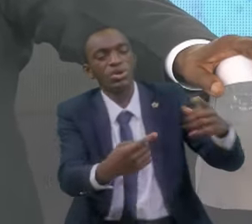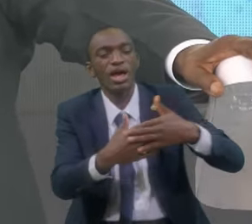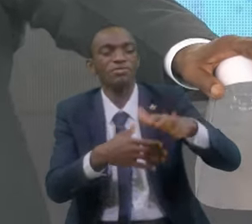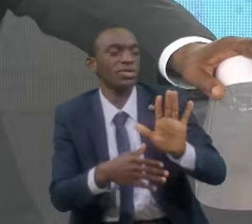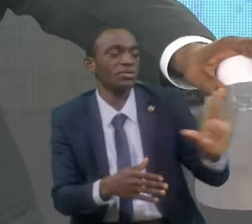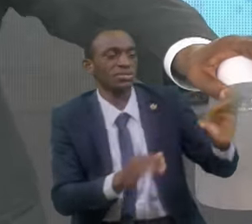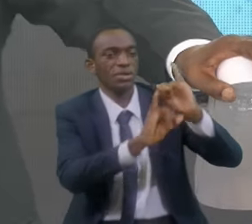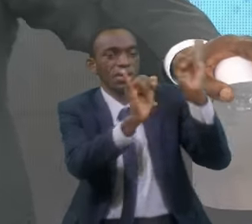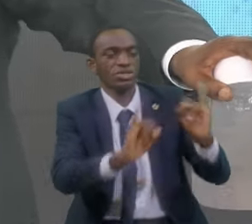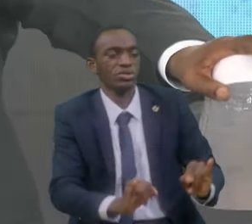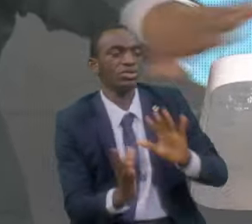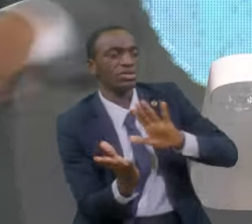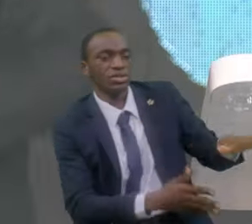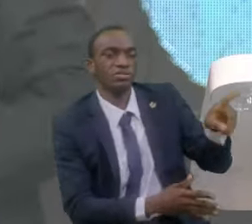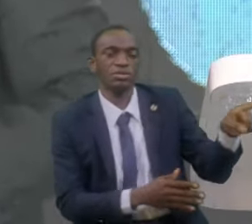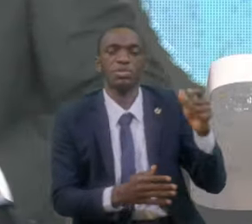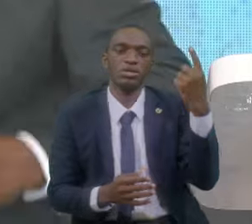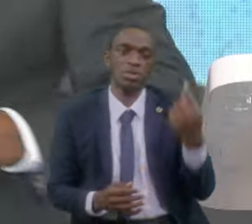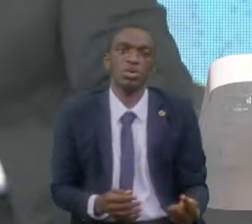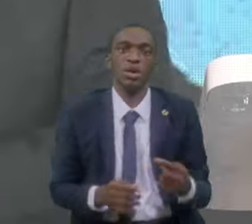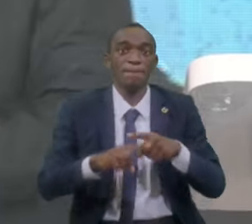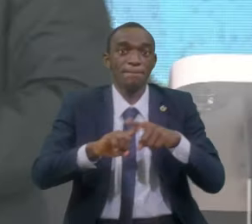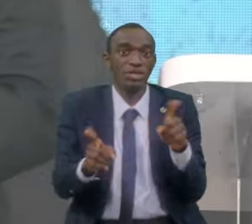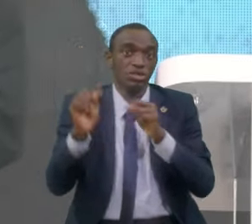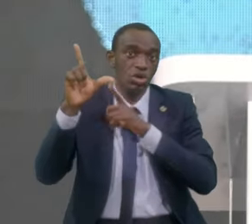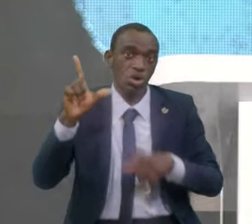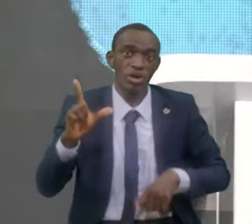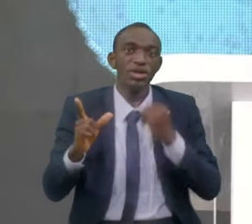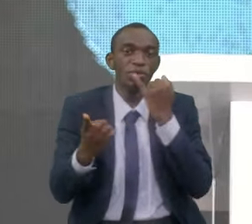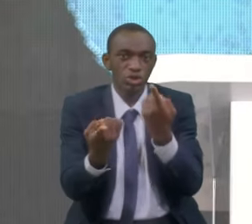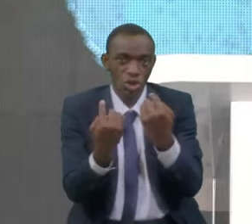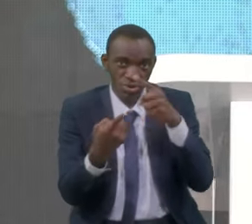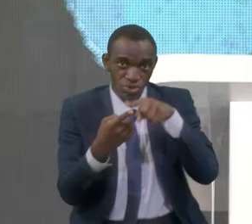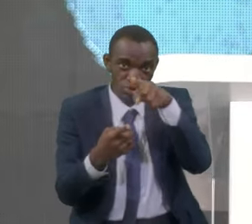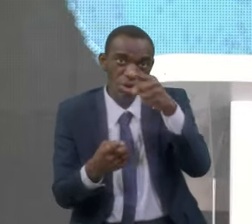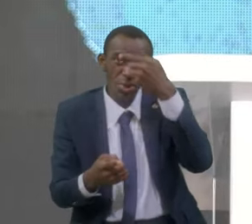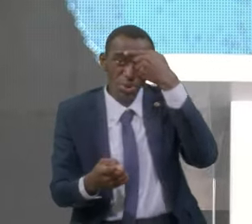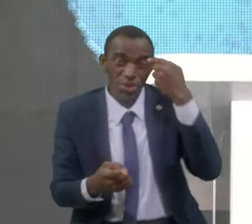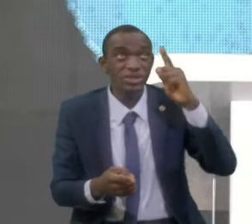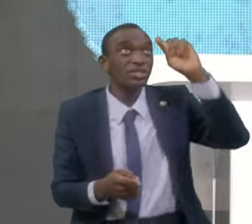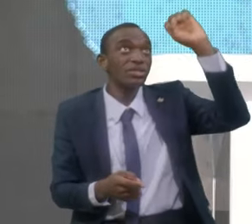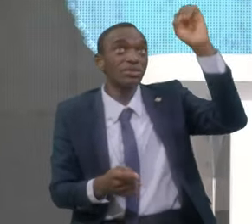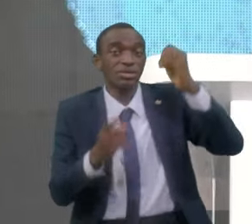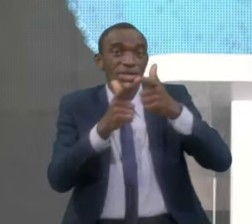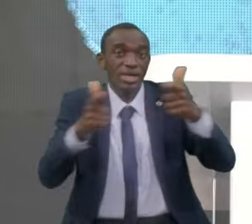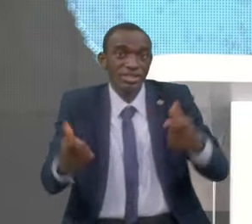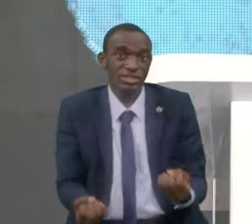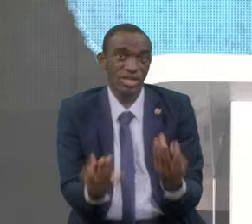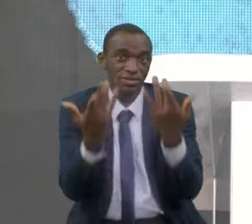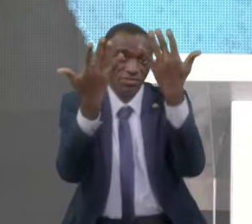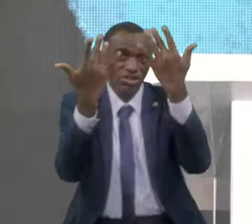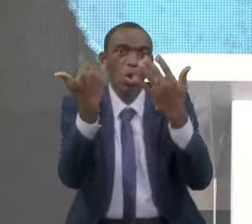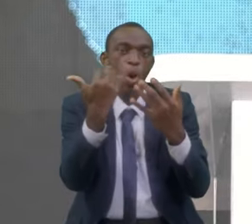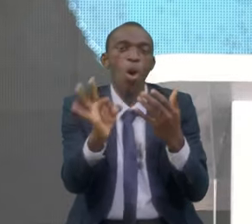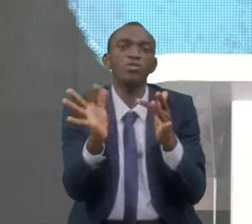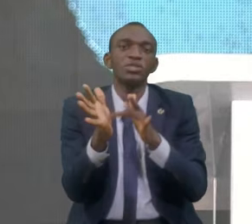alone. But the Lord is coming to you because the great sacrifice of the blessed